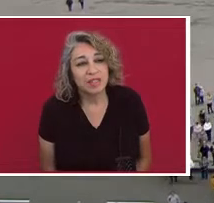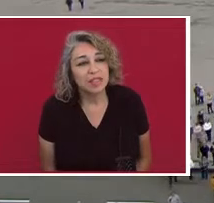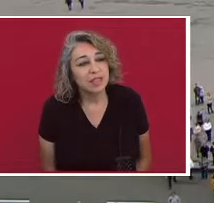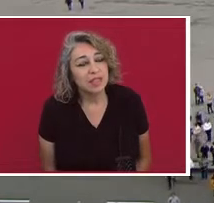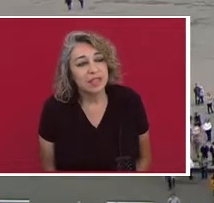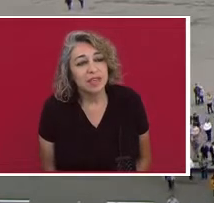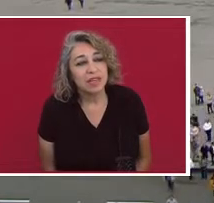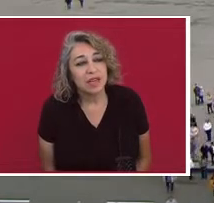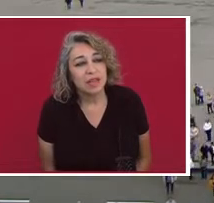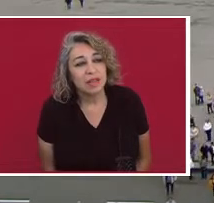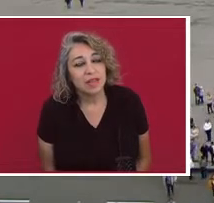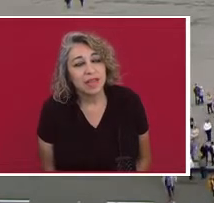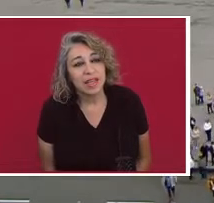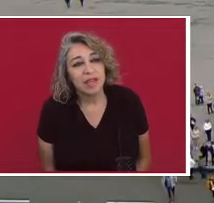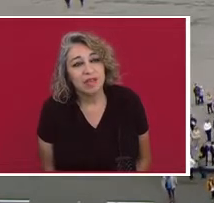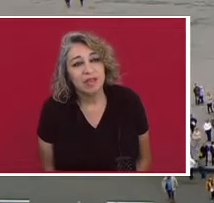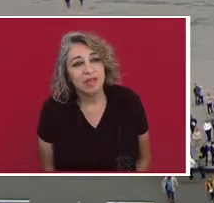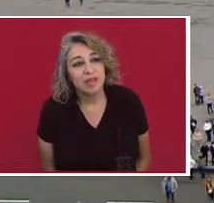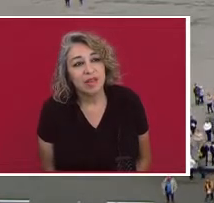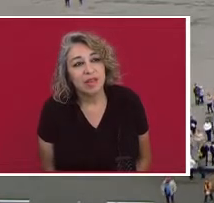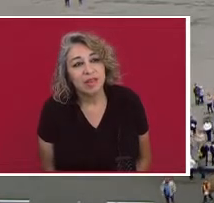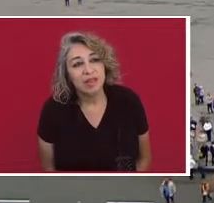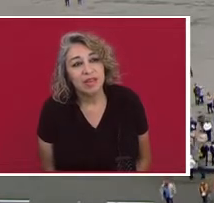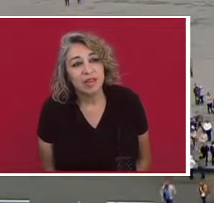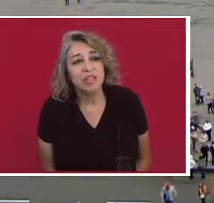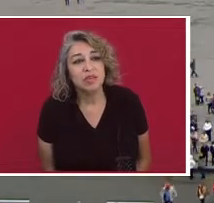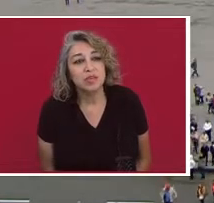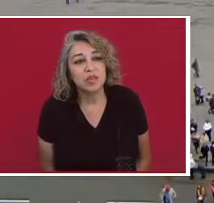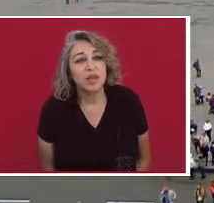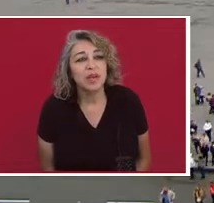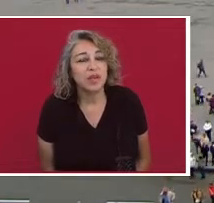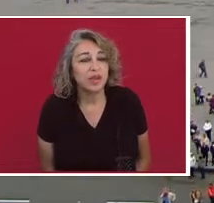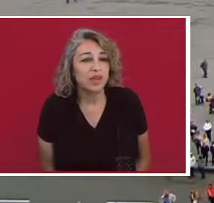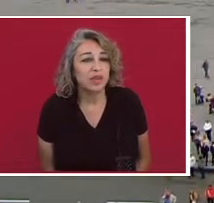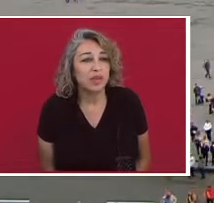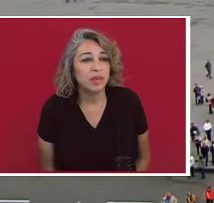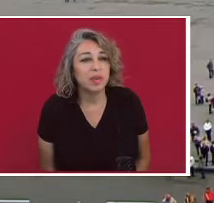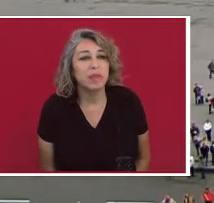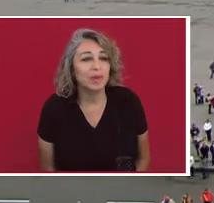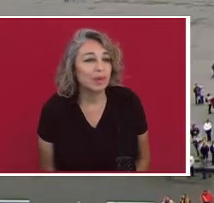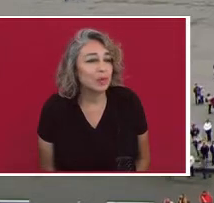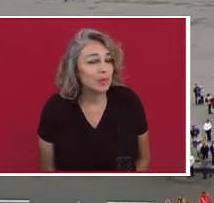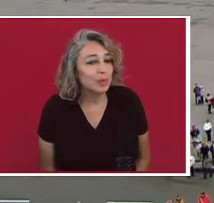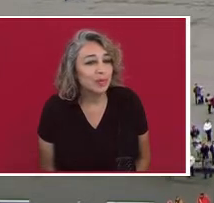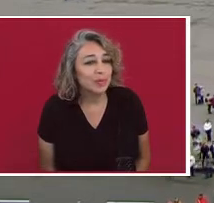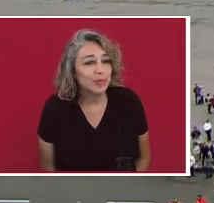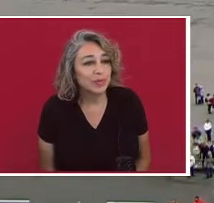thoughts, like, you know, thoughts to bring good to the people,